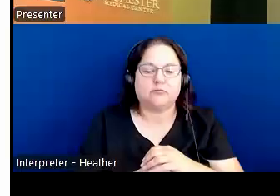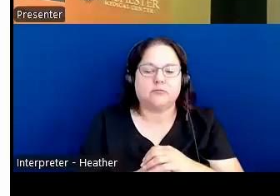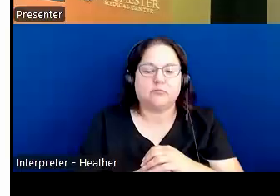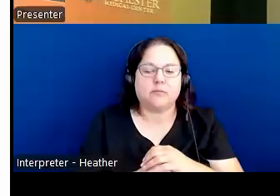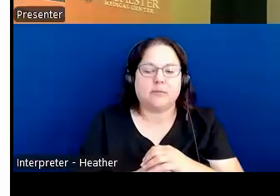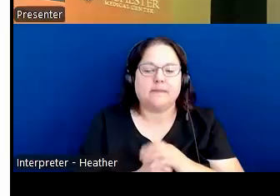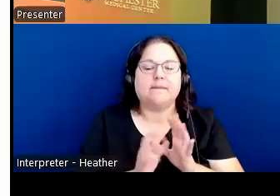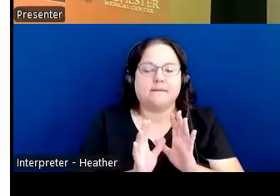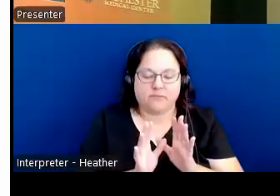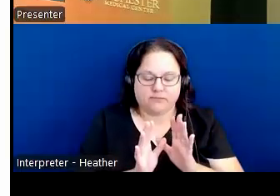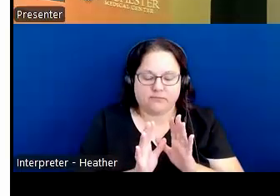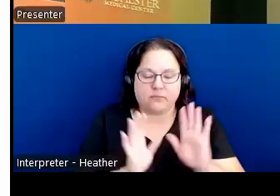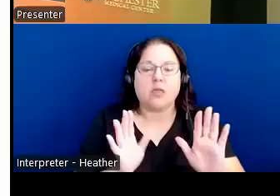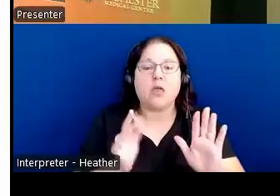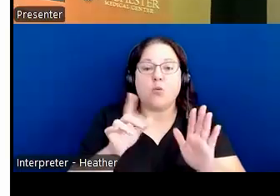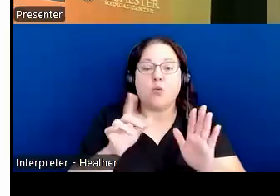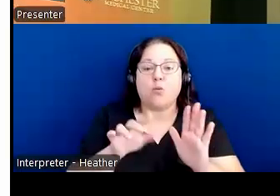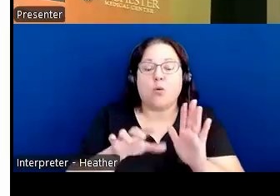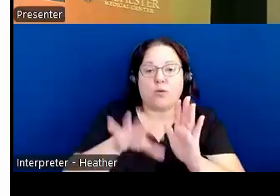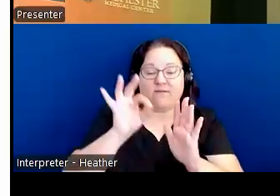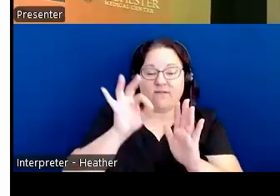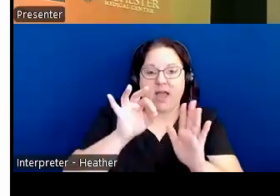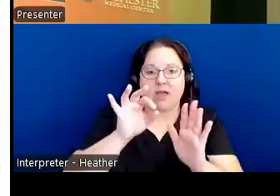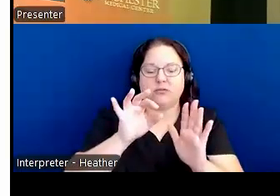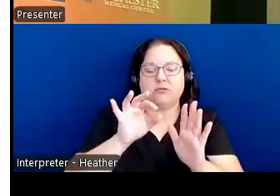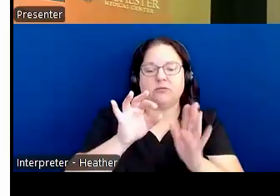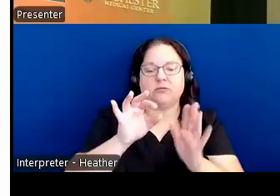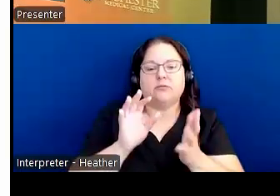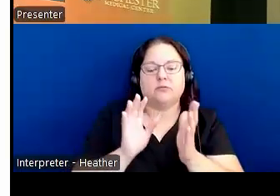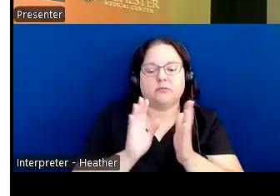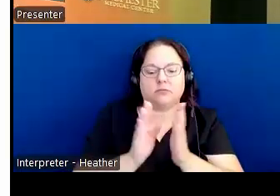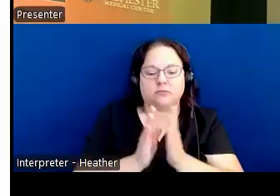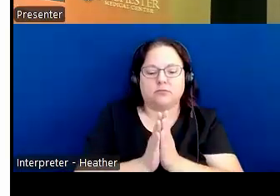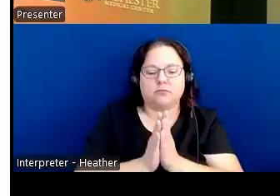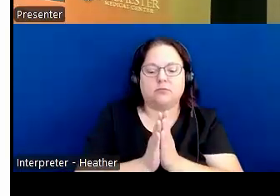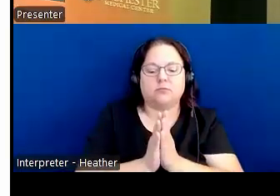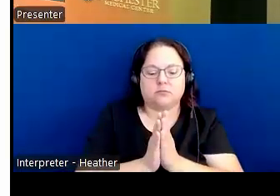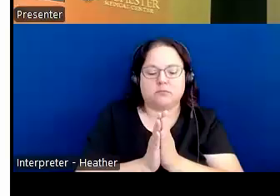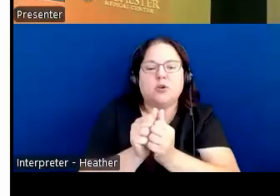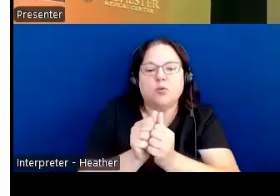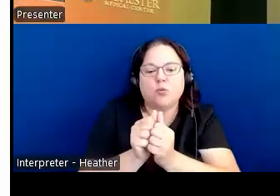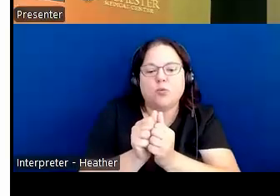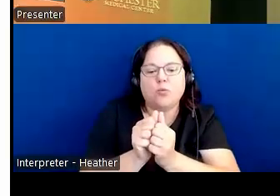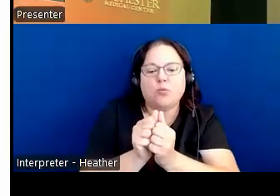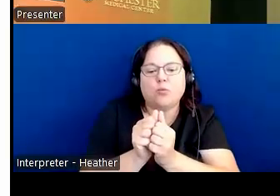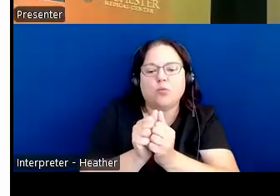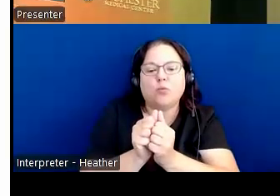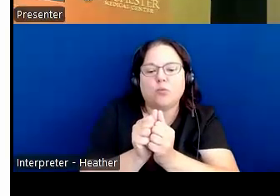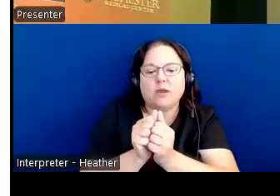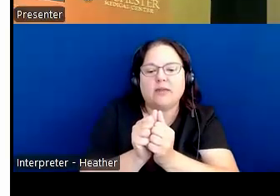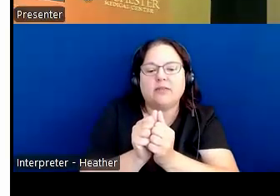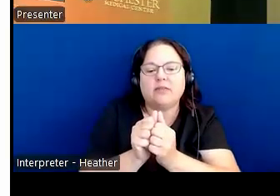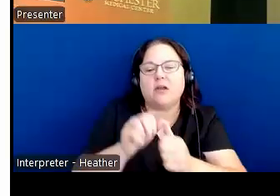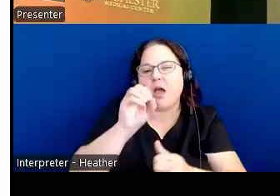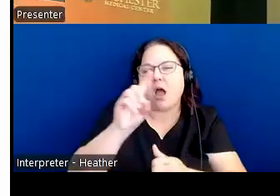And what we find is an interaction odds ratio for each additional no-show of